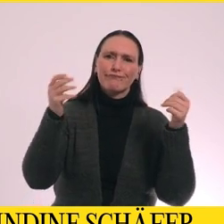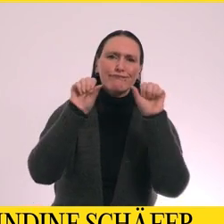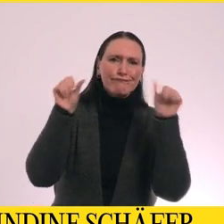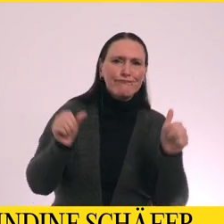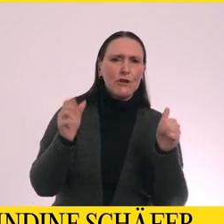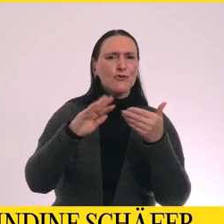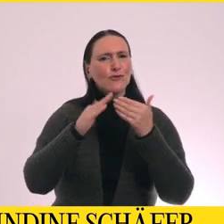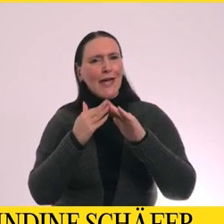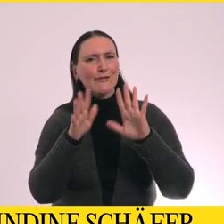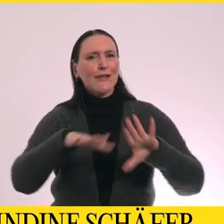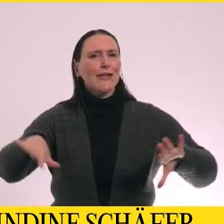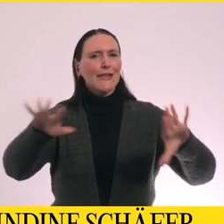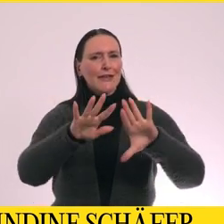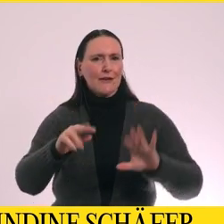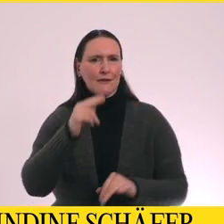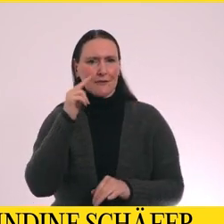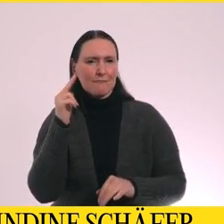really one of the most violent in the world.